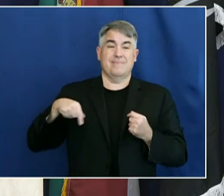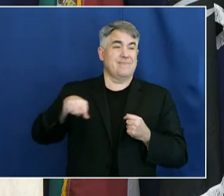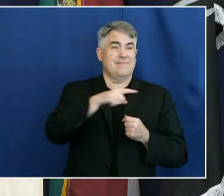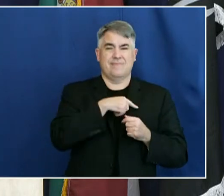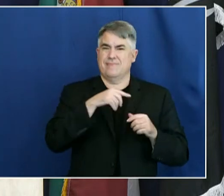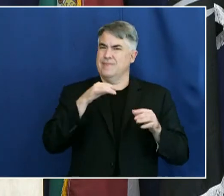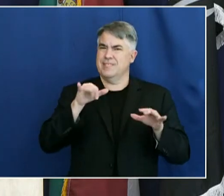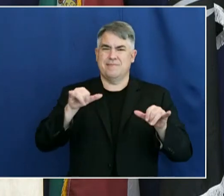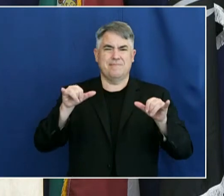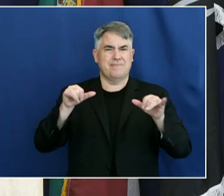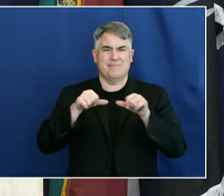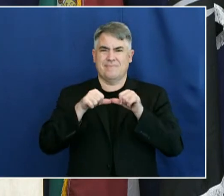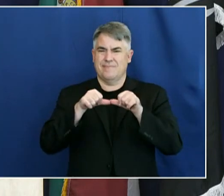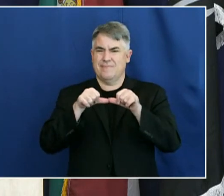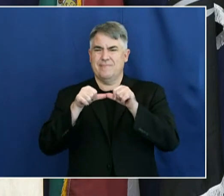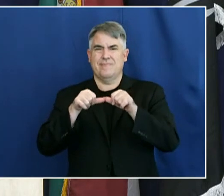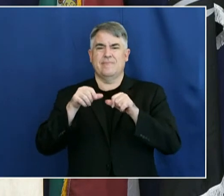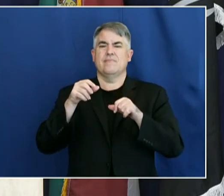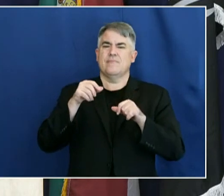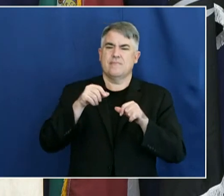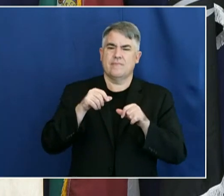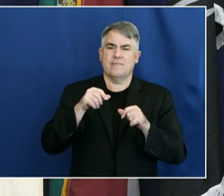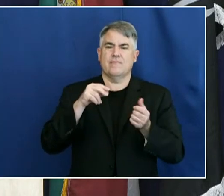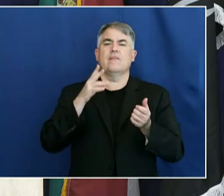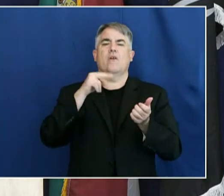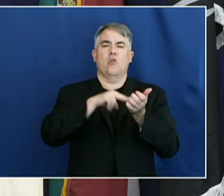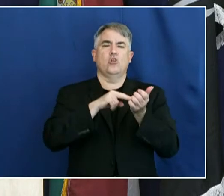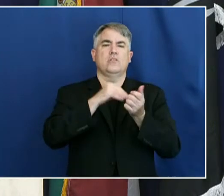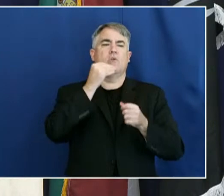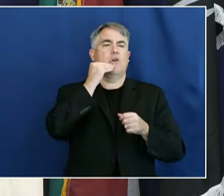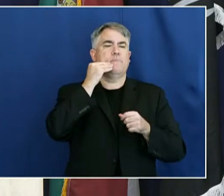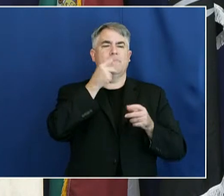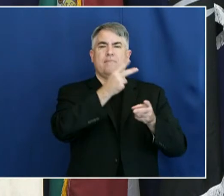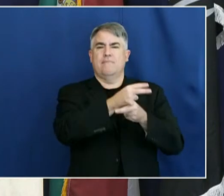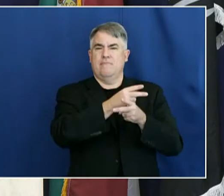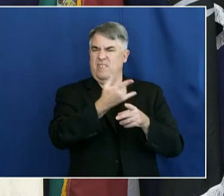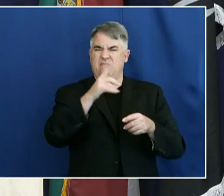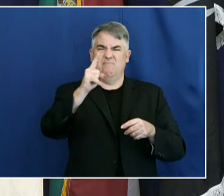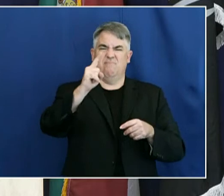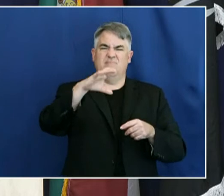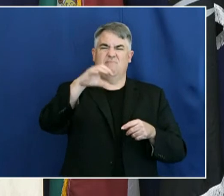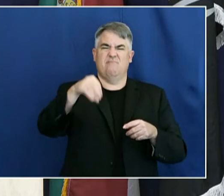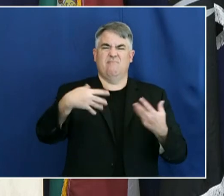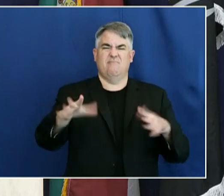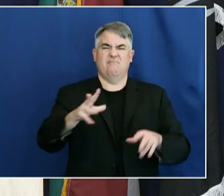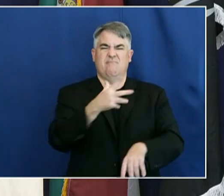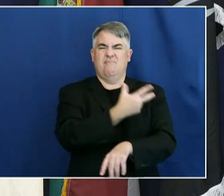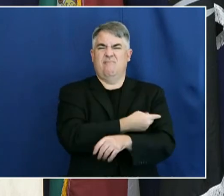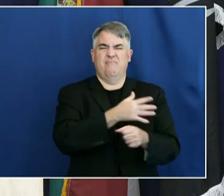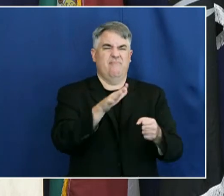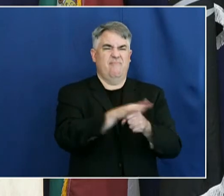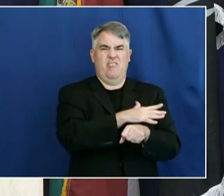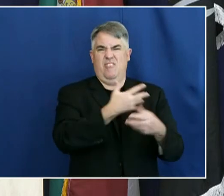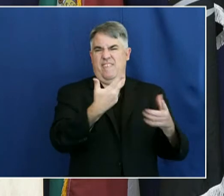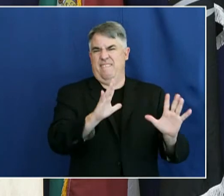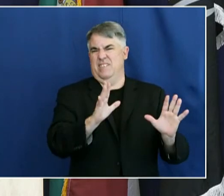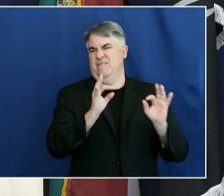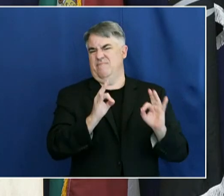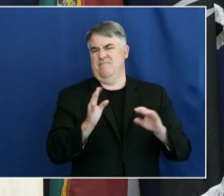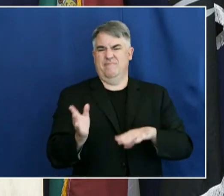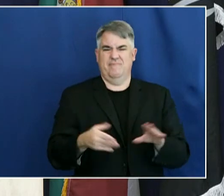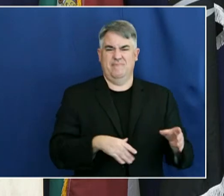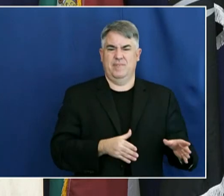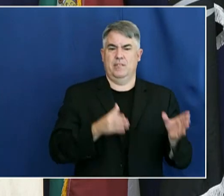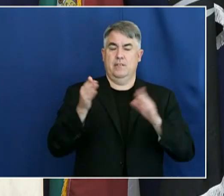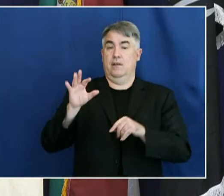dose administered, and 94% of our long-term care facilities have been visited for their second dose. So